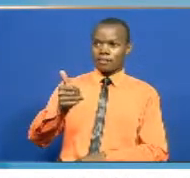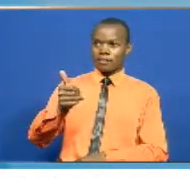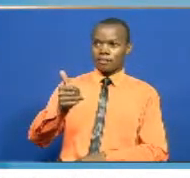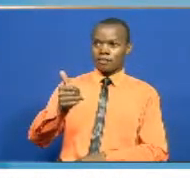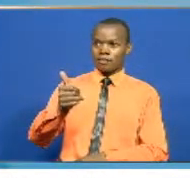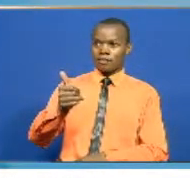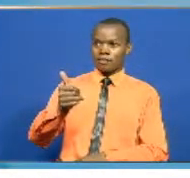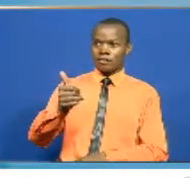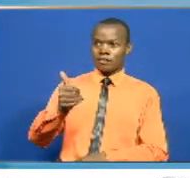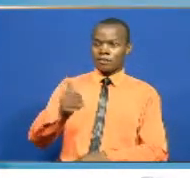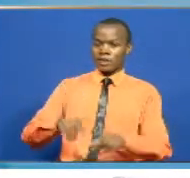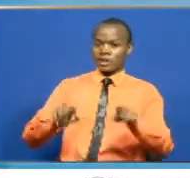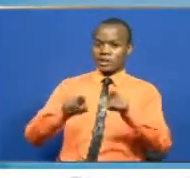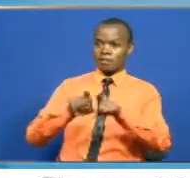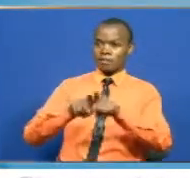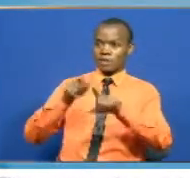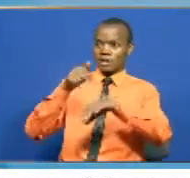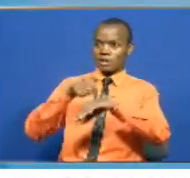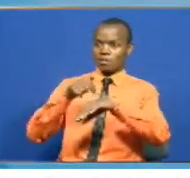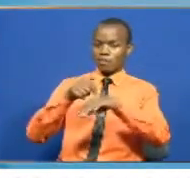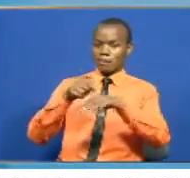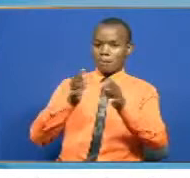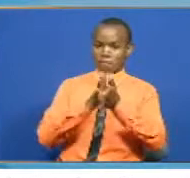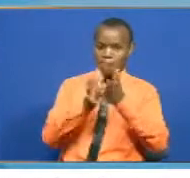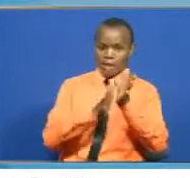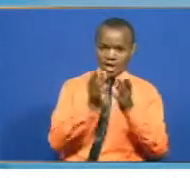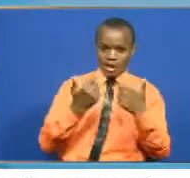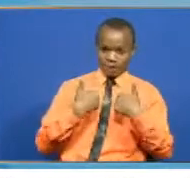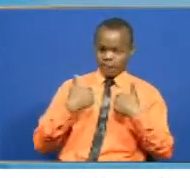you see, with having that those kind of structure, it does help